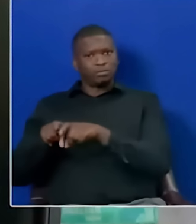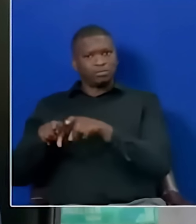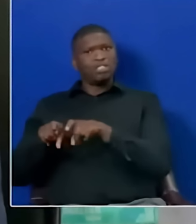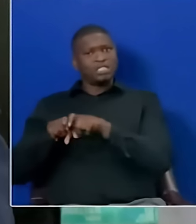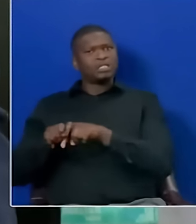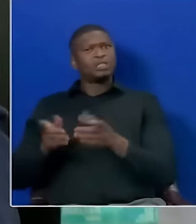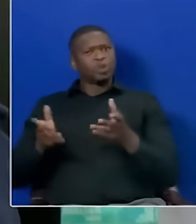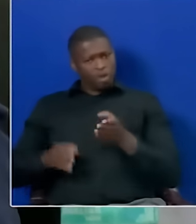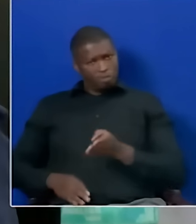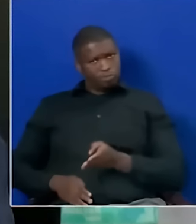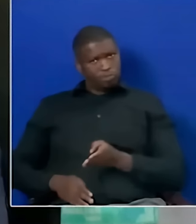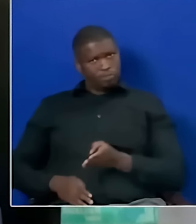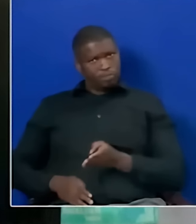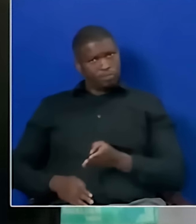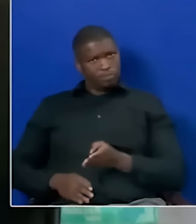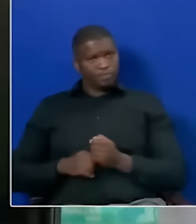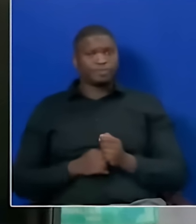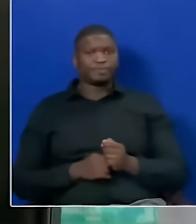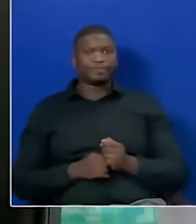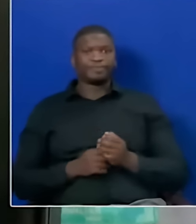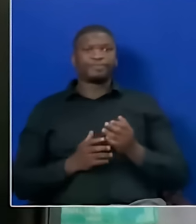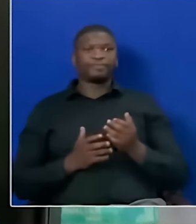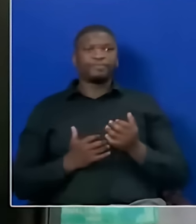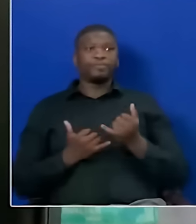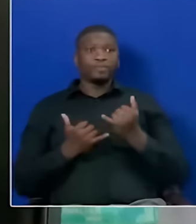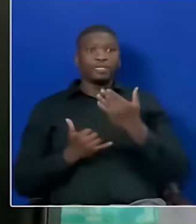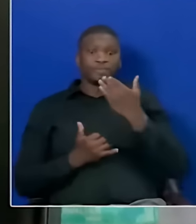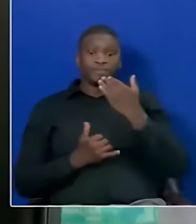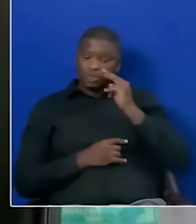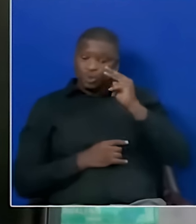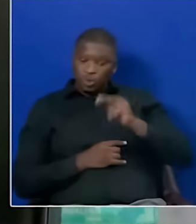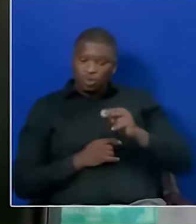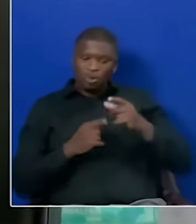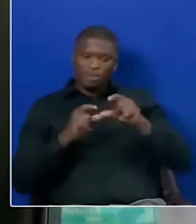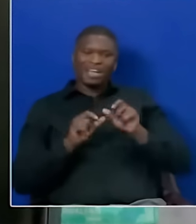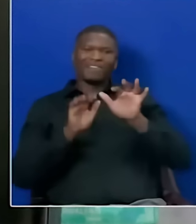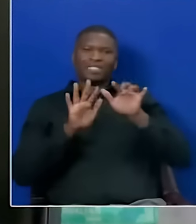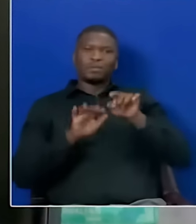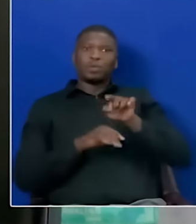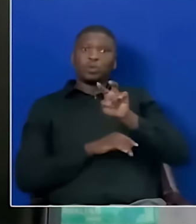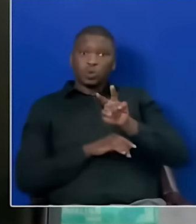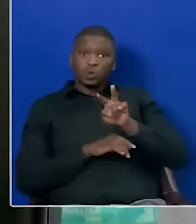Now, let's look at paragraph 10.2 and 10.6 simultaneously.